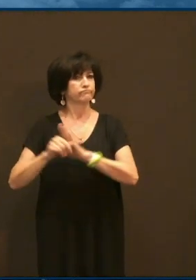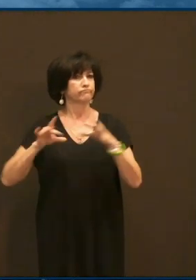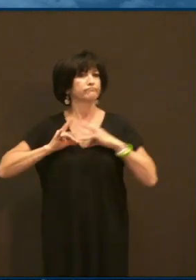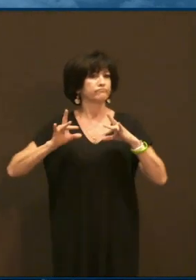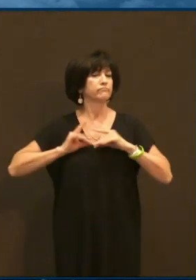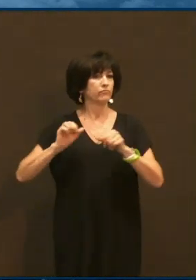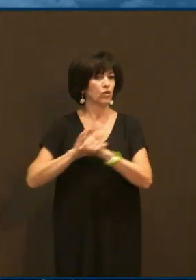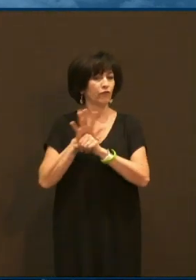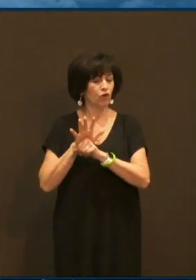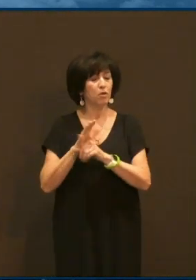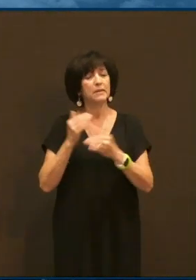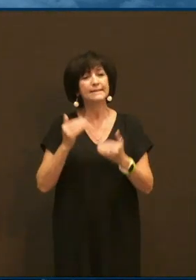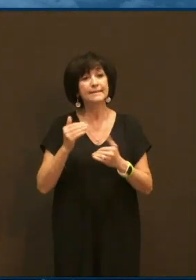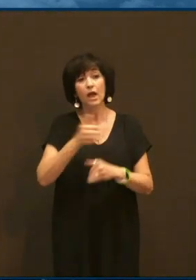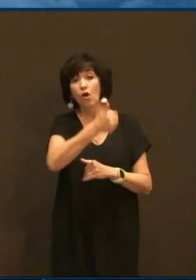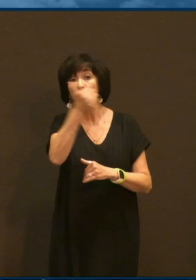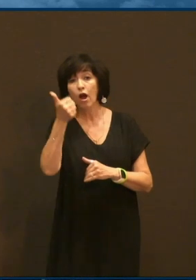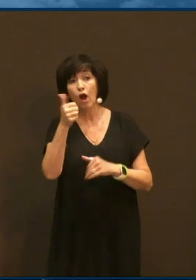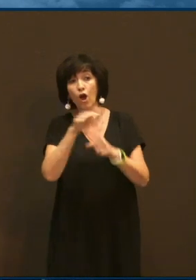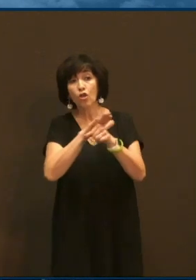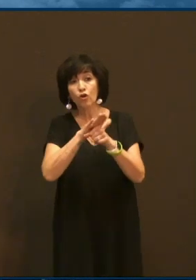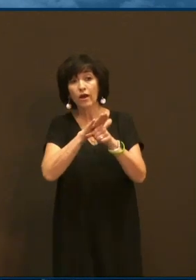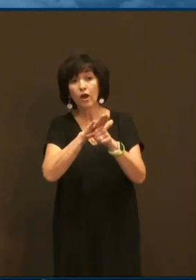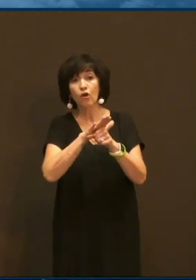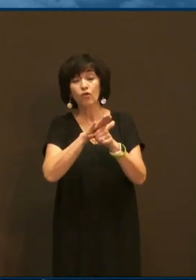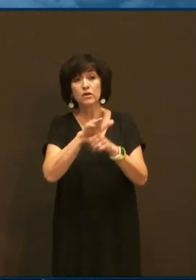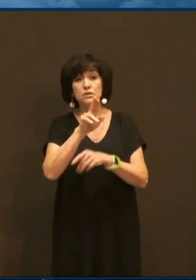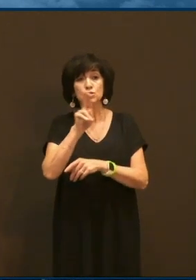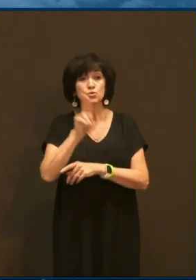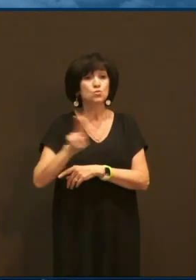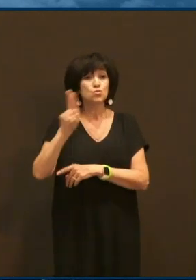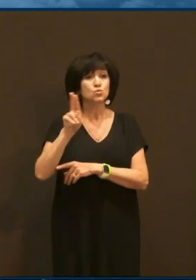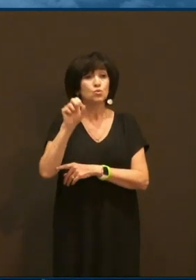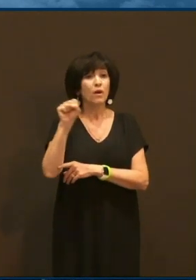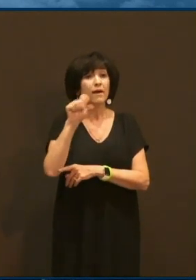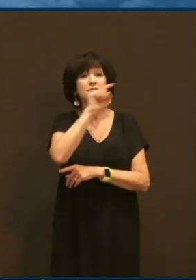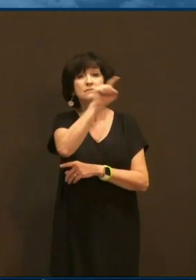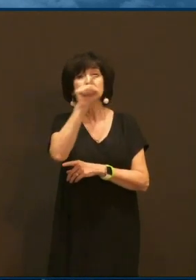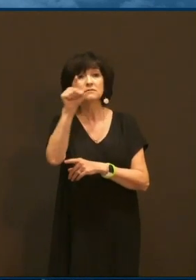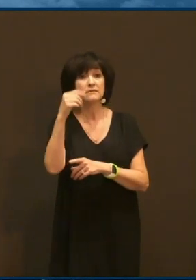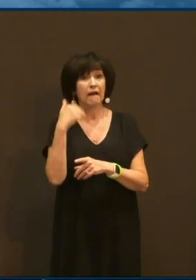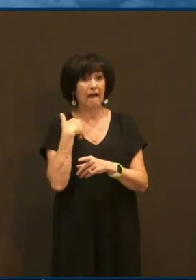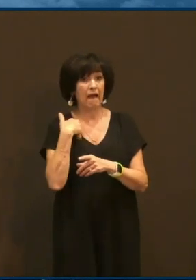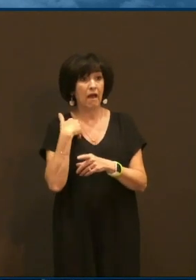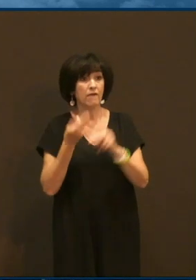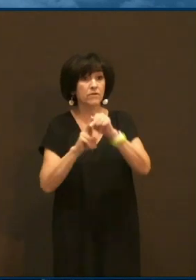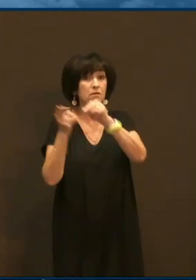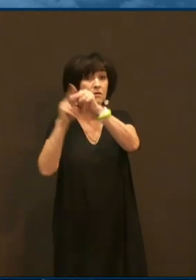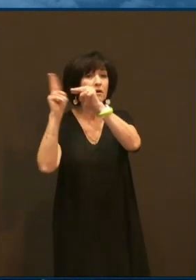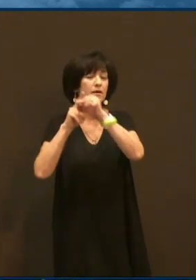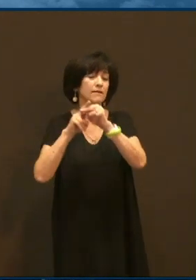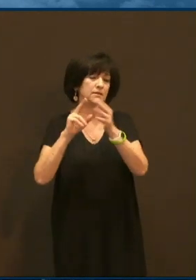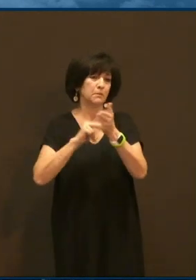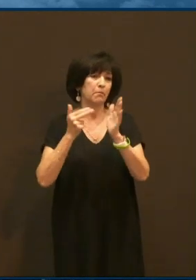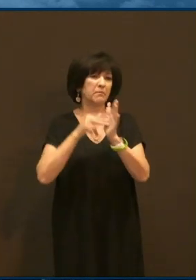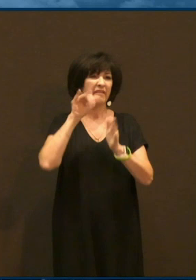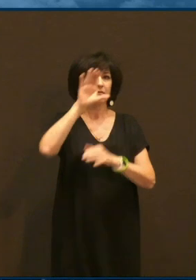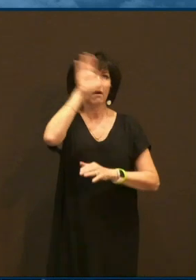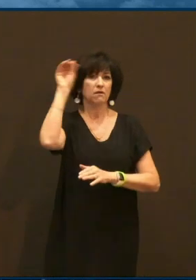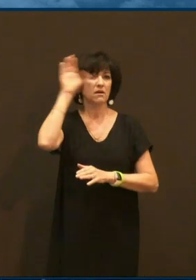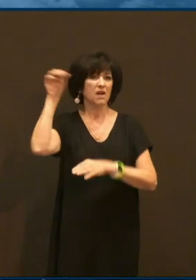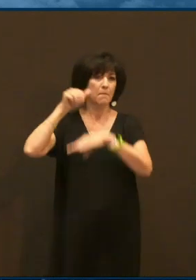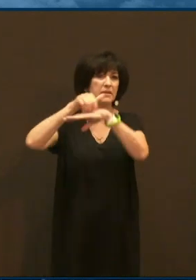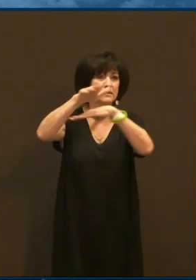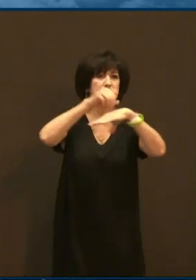country. So the supply chain, as much as it's recovered to some extent, it's still not back where it was